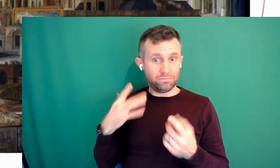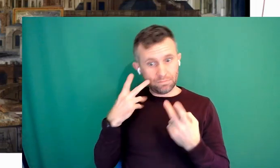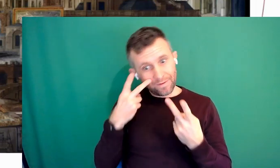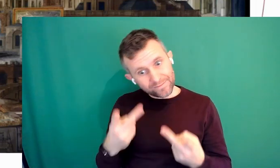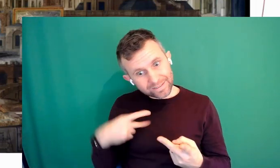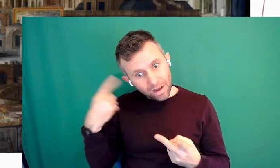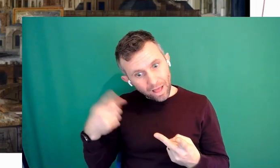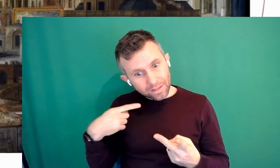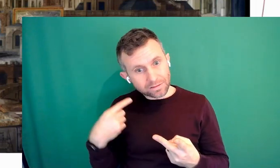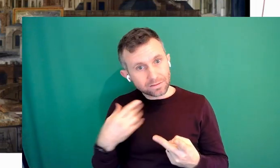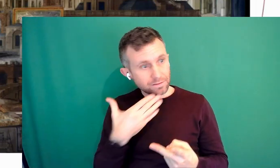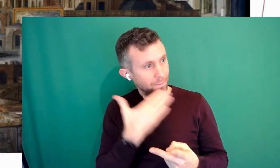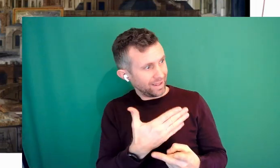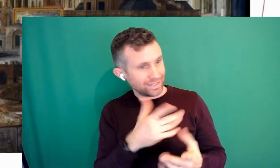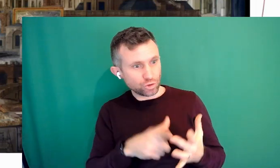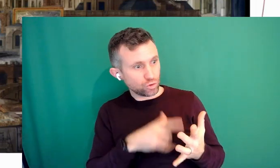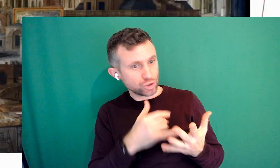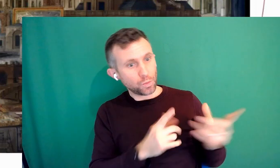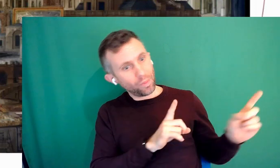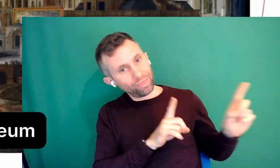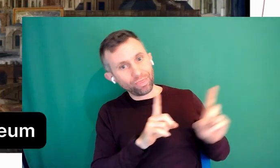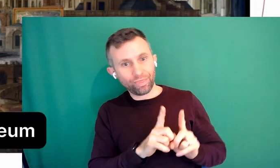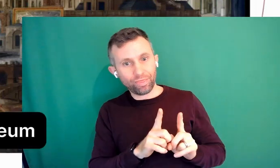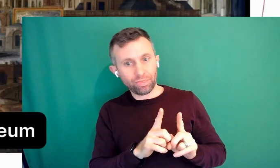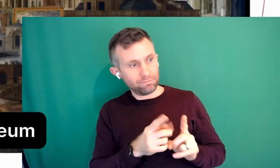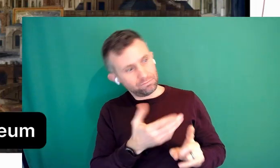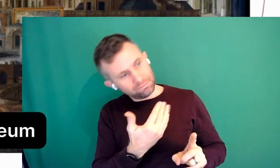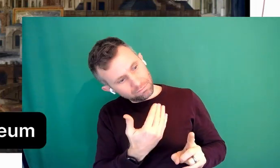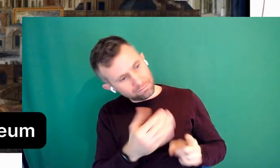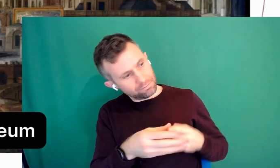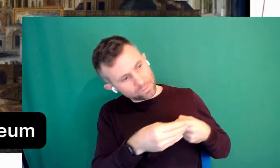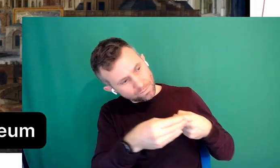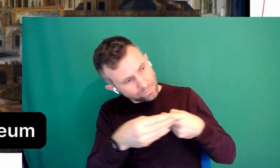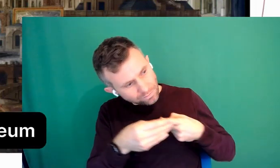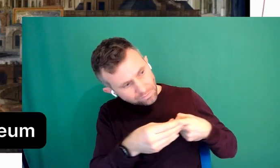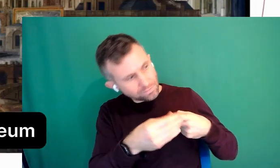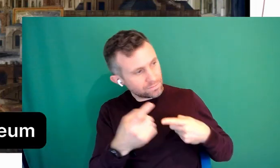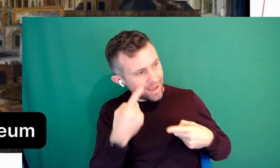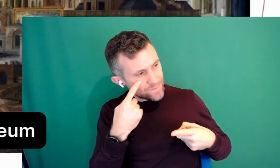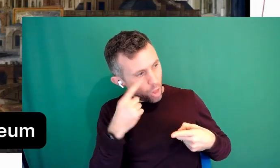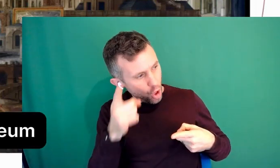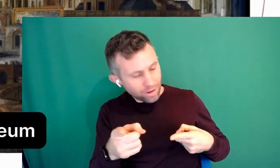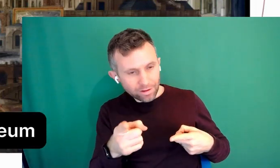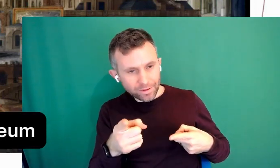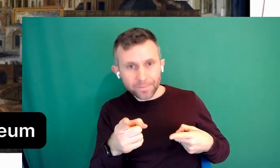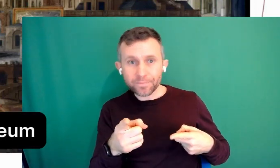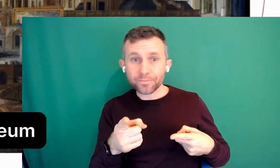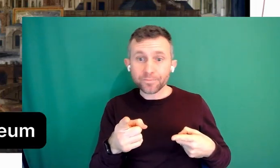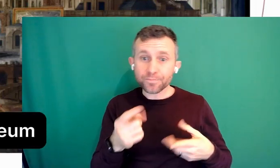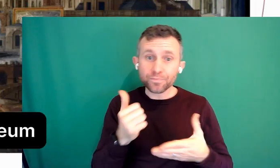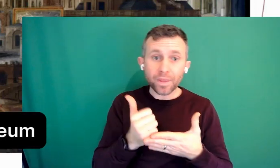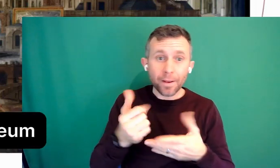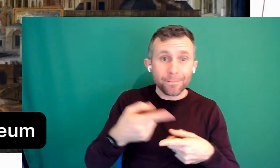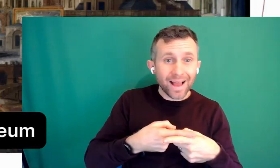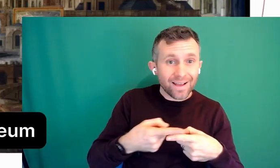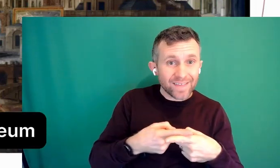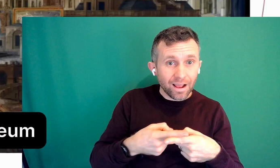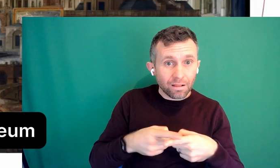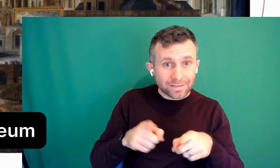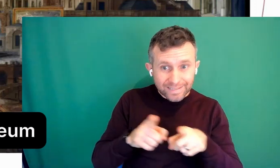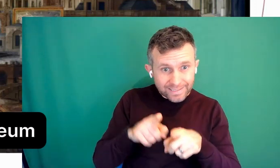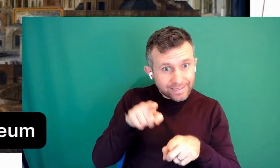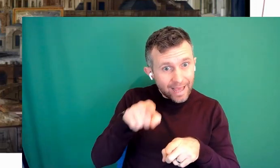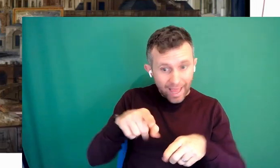On the bottom left of the painting, cast into shadow, is the facade of number 13 of